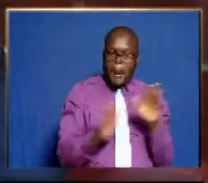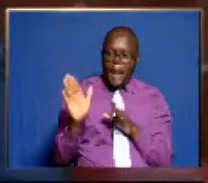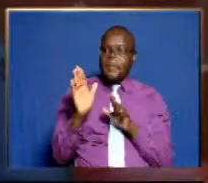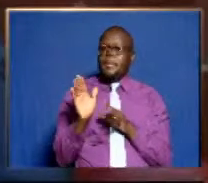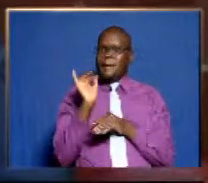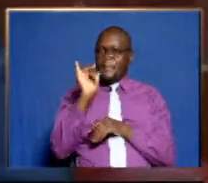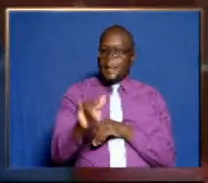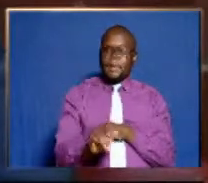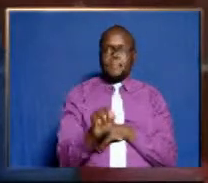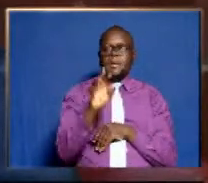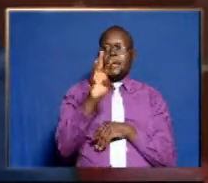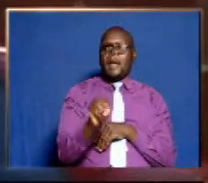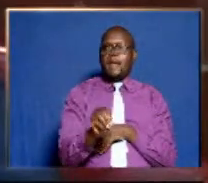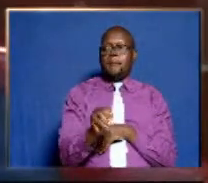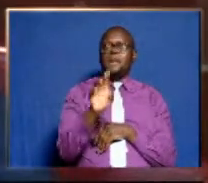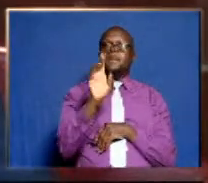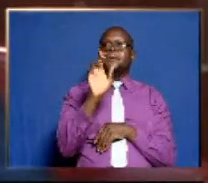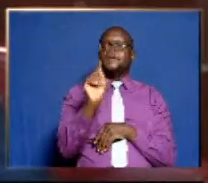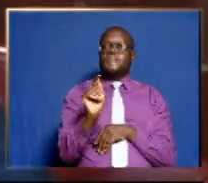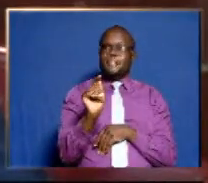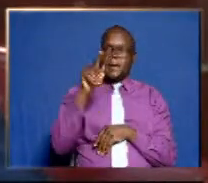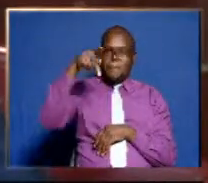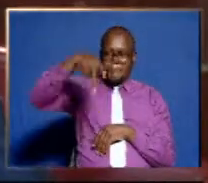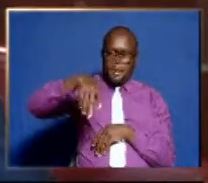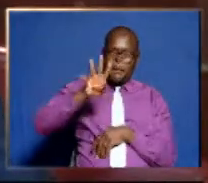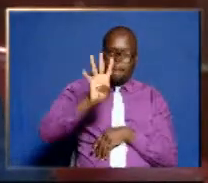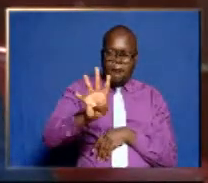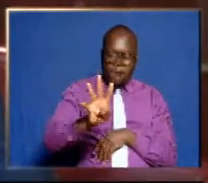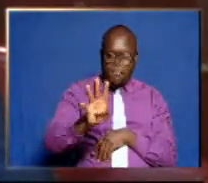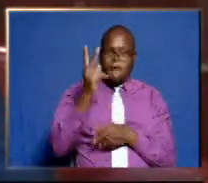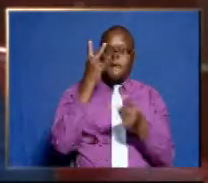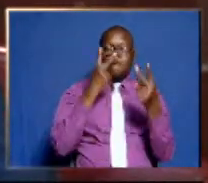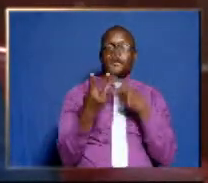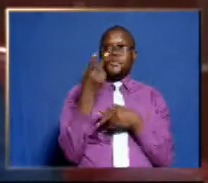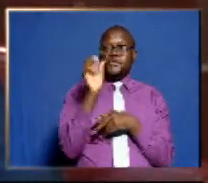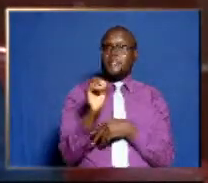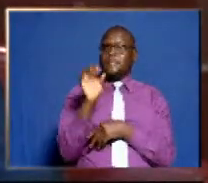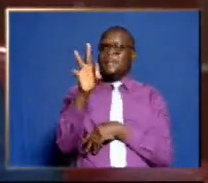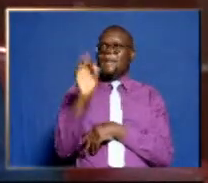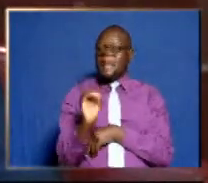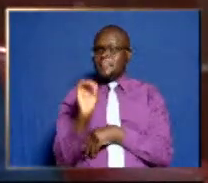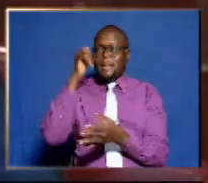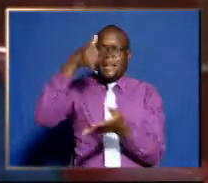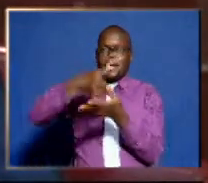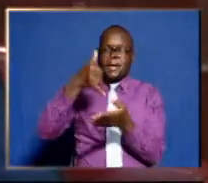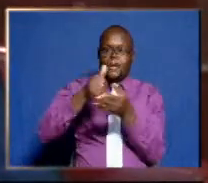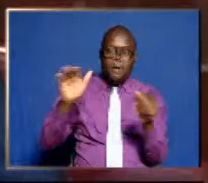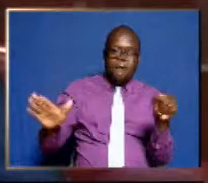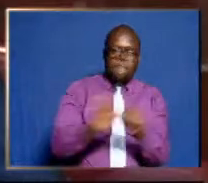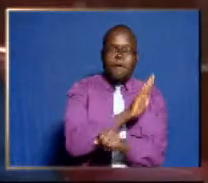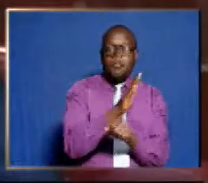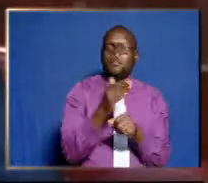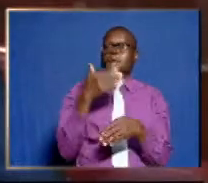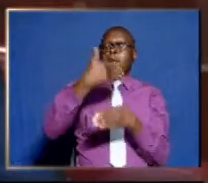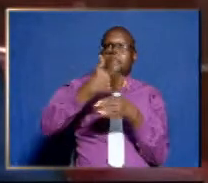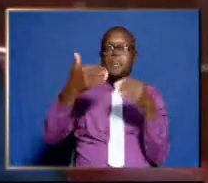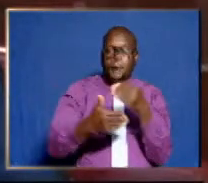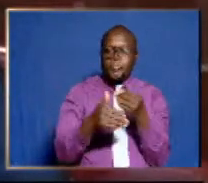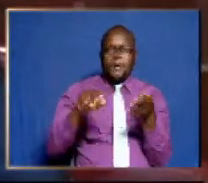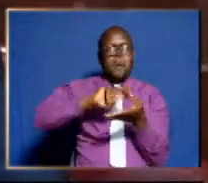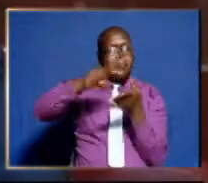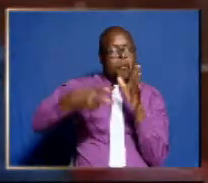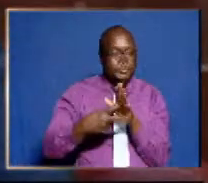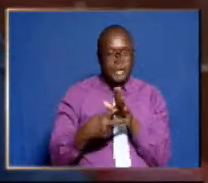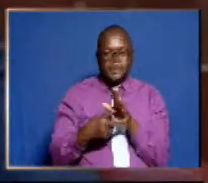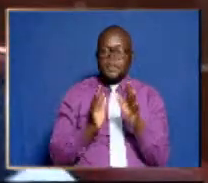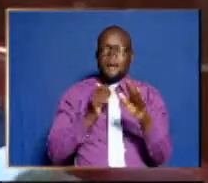that is MTP 4 of the Vision 2030, to include full completion of programs and projects under